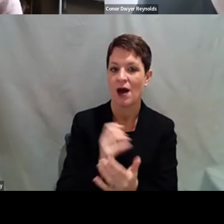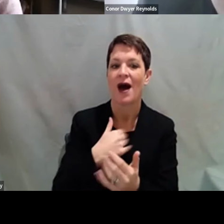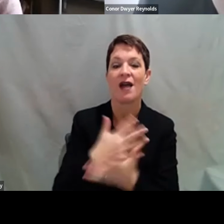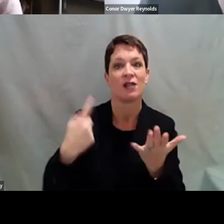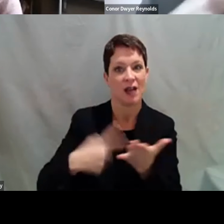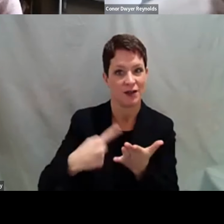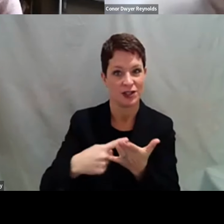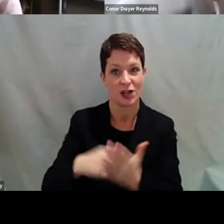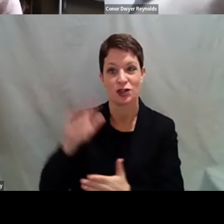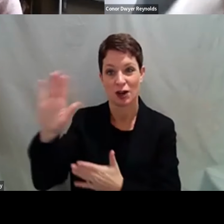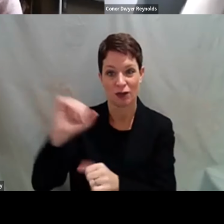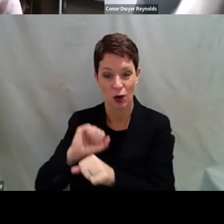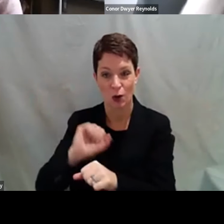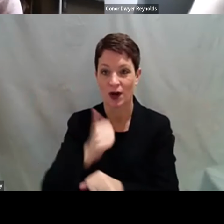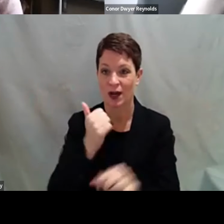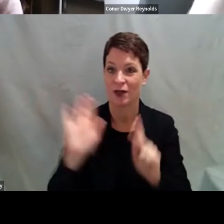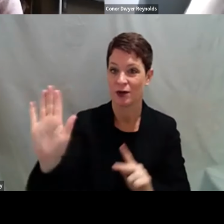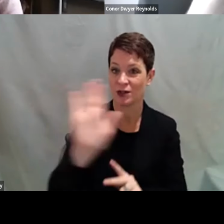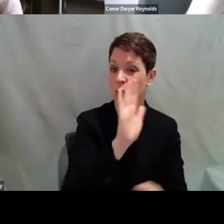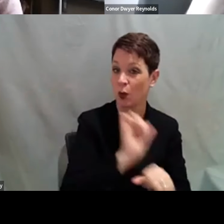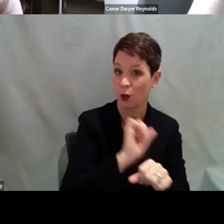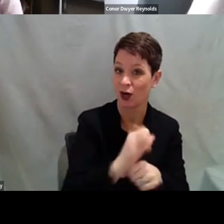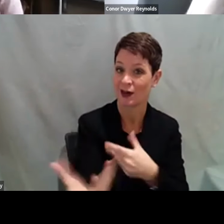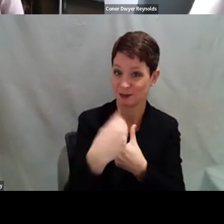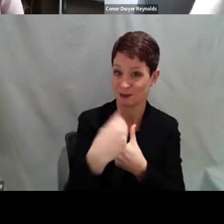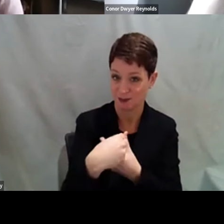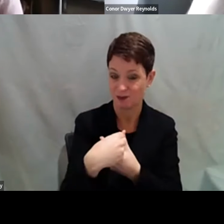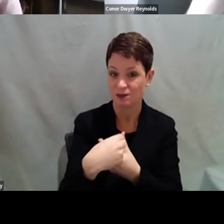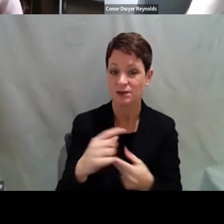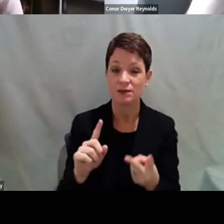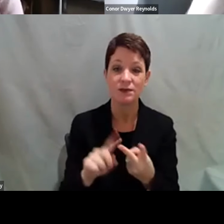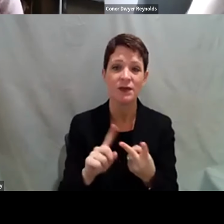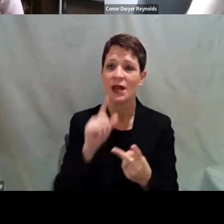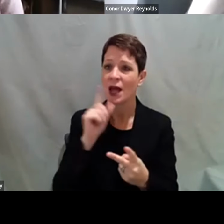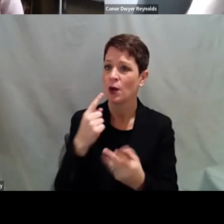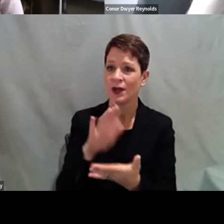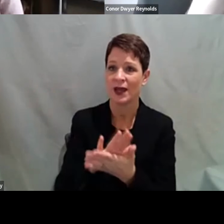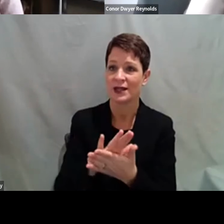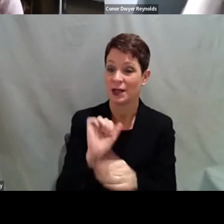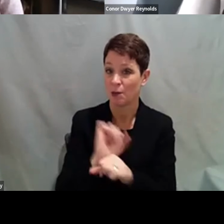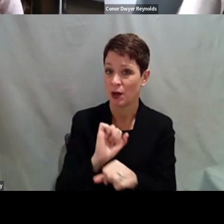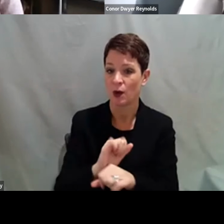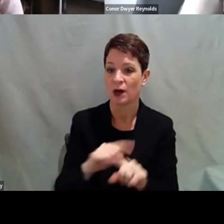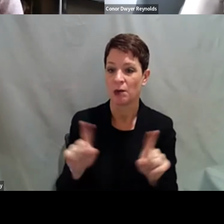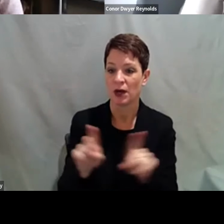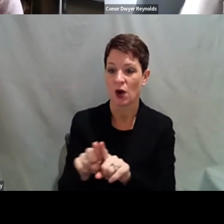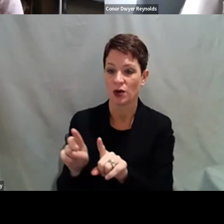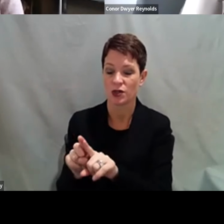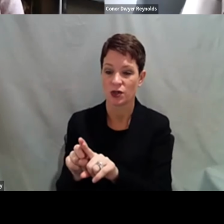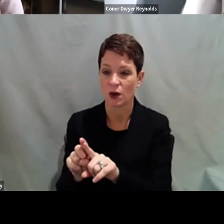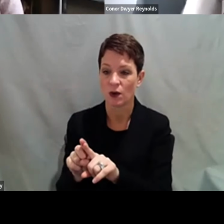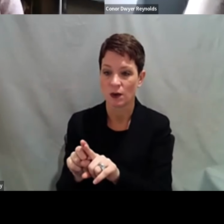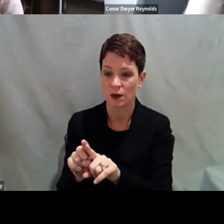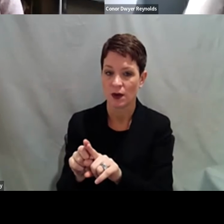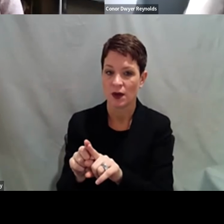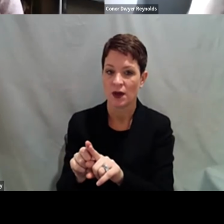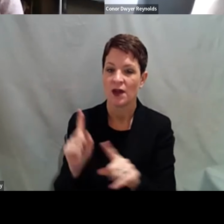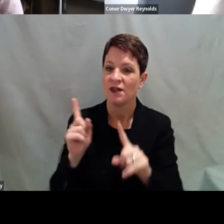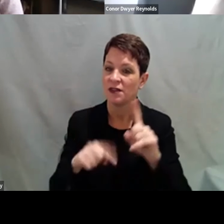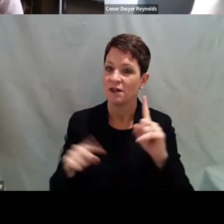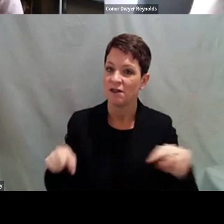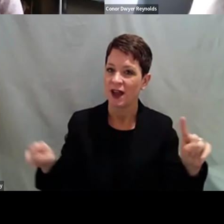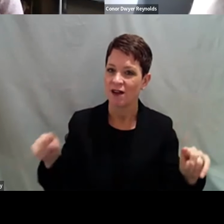of your work and others' work, as well as not just academic work, but also the various manifestations of